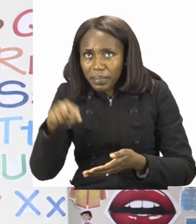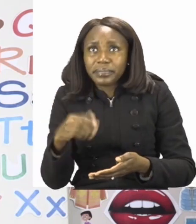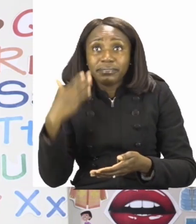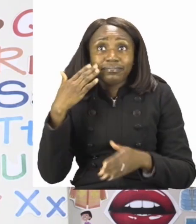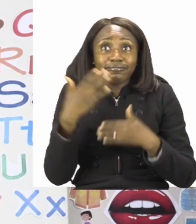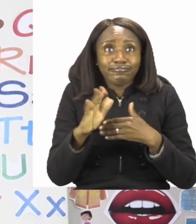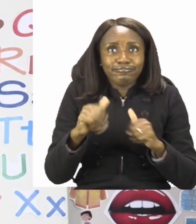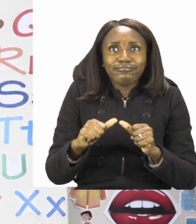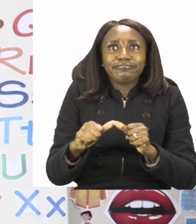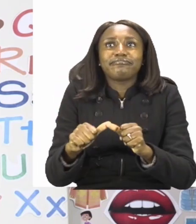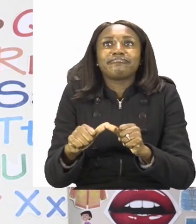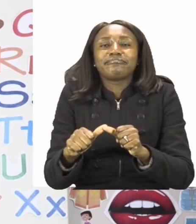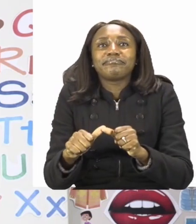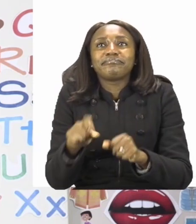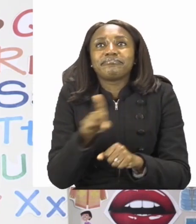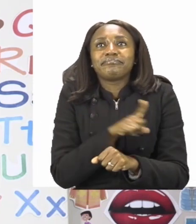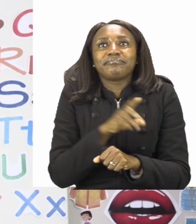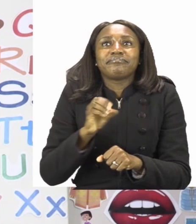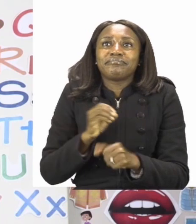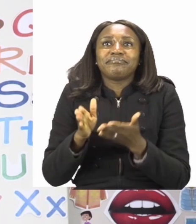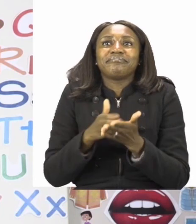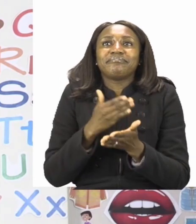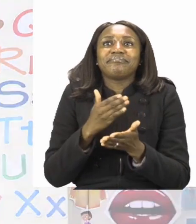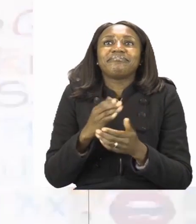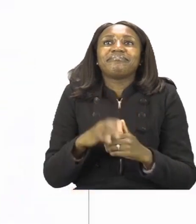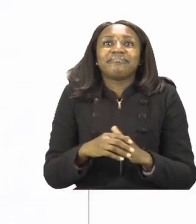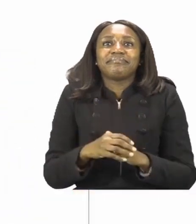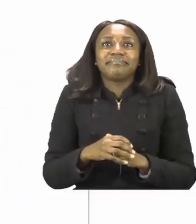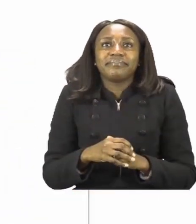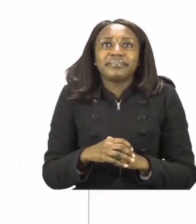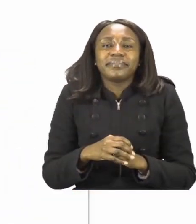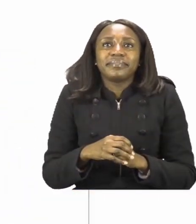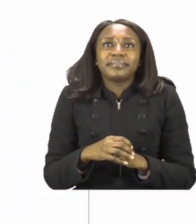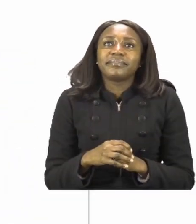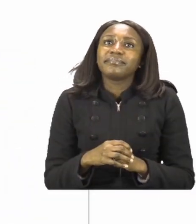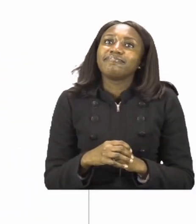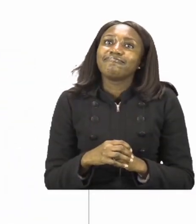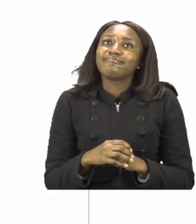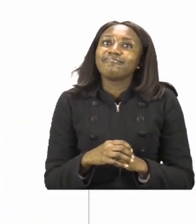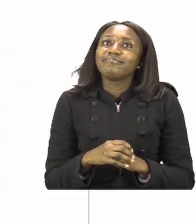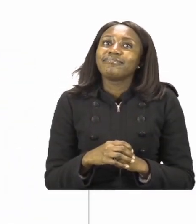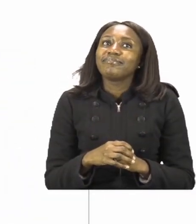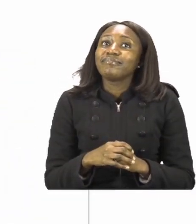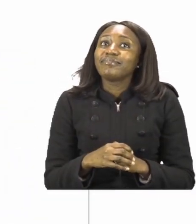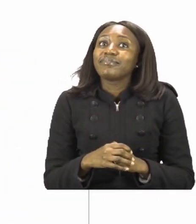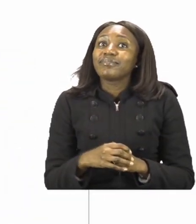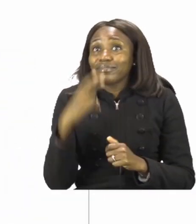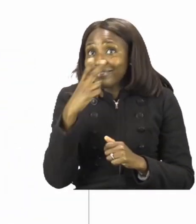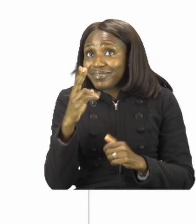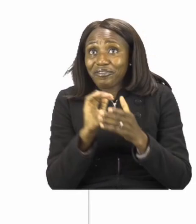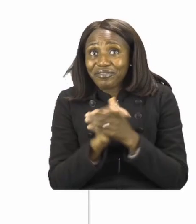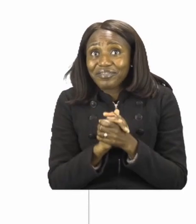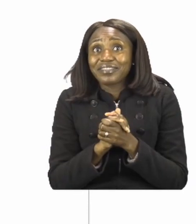to the next one on the next page, page 10. On page 10, we have a friend who